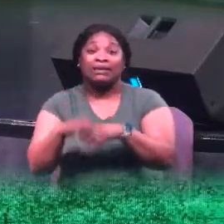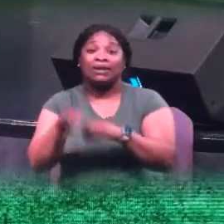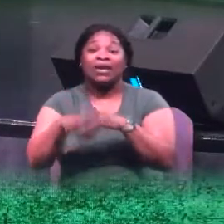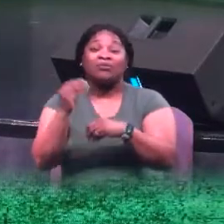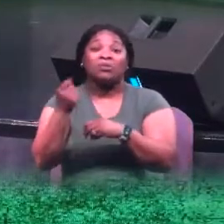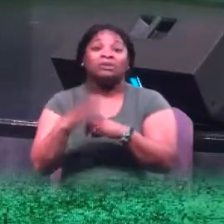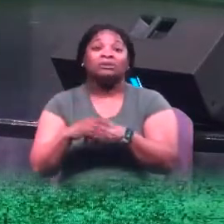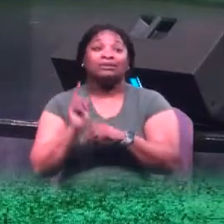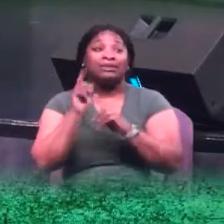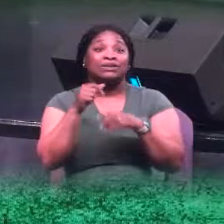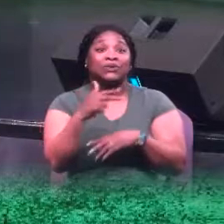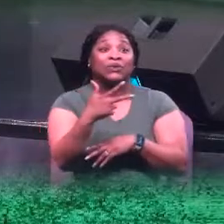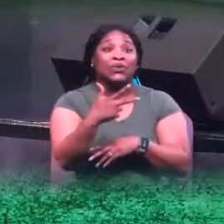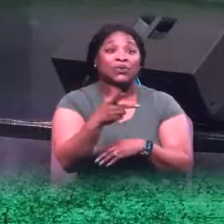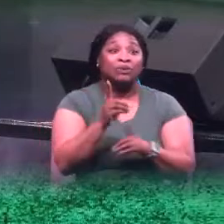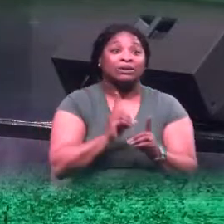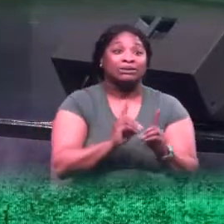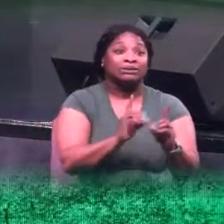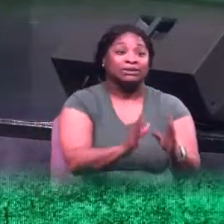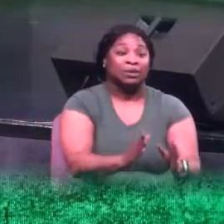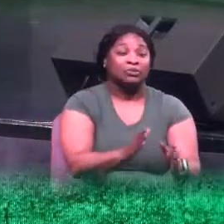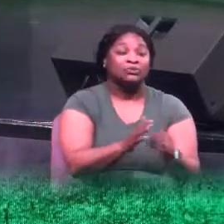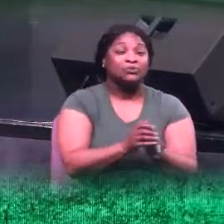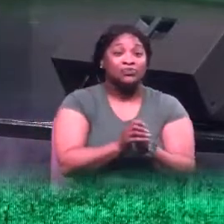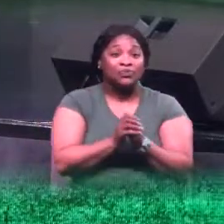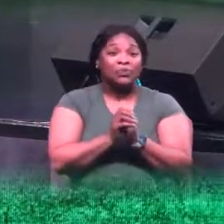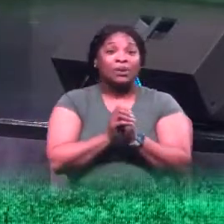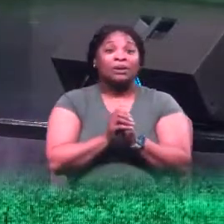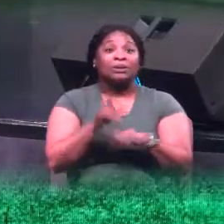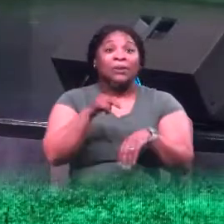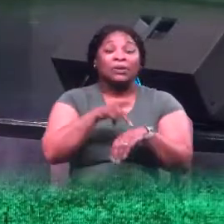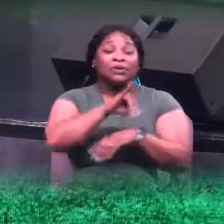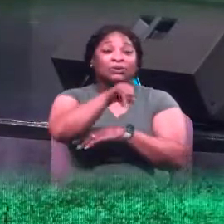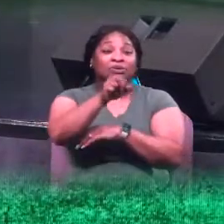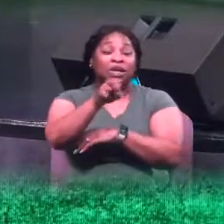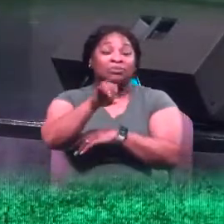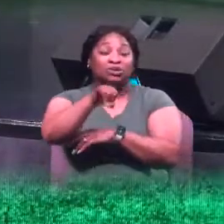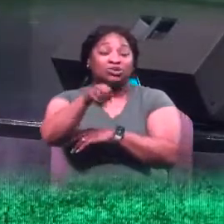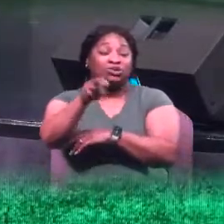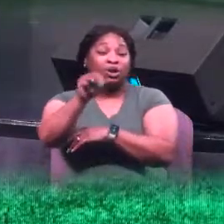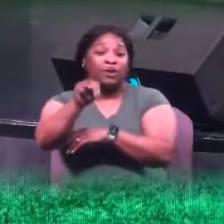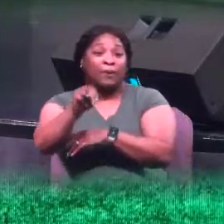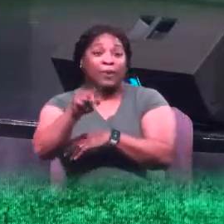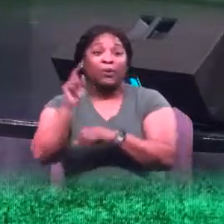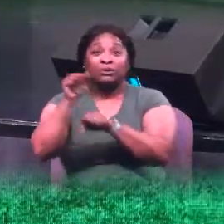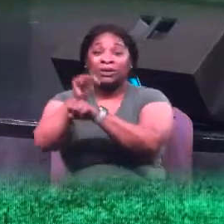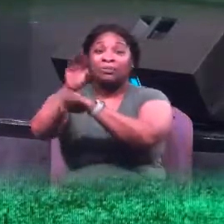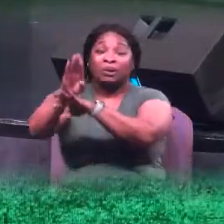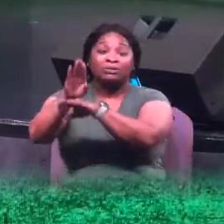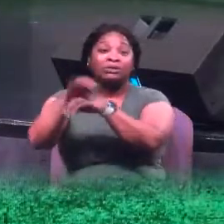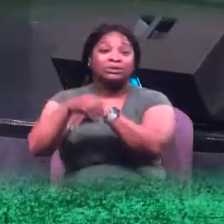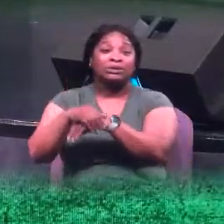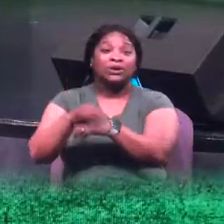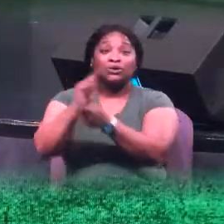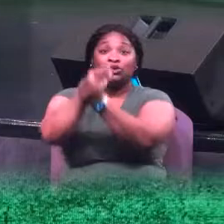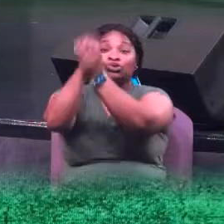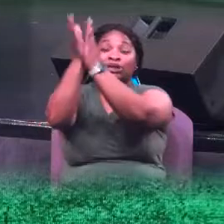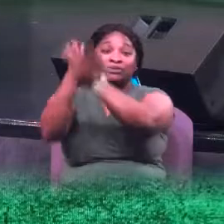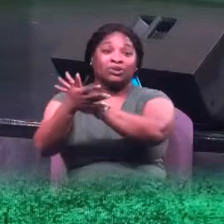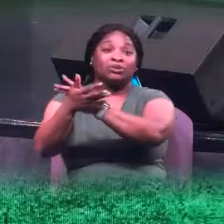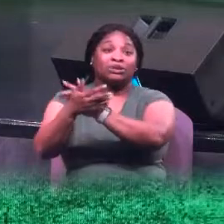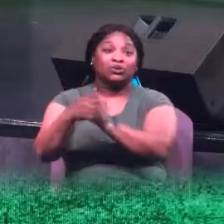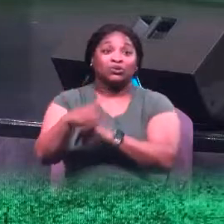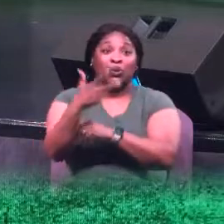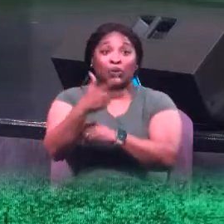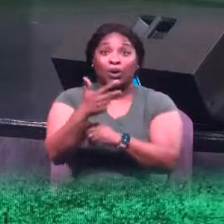those three disciples, Peter, James, and John. Went to the Mountain of Transfiguration, he brought those same disciples, Peter, James, and